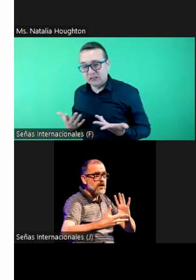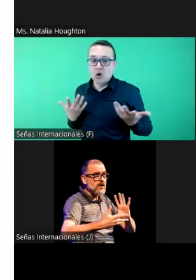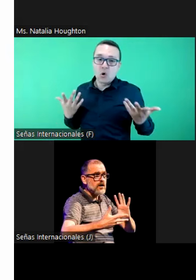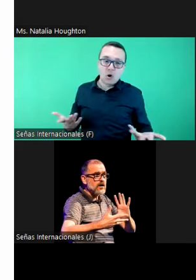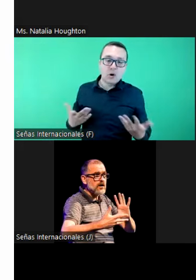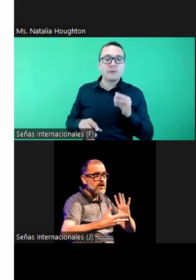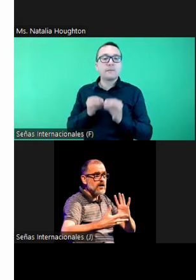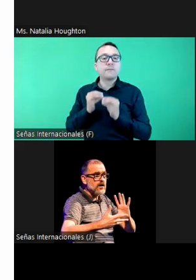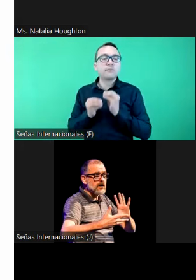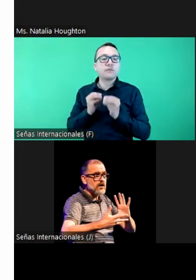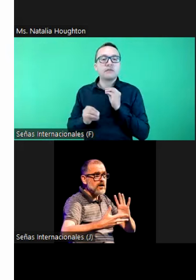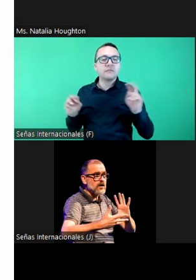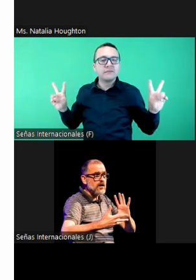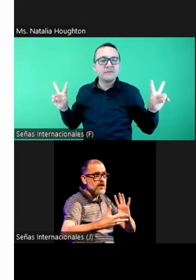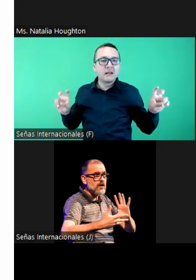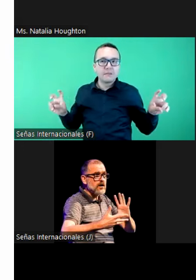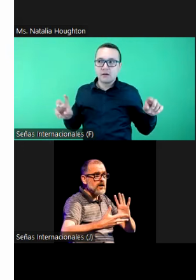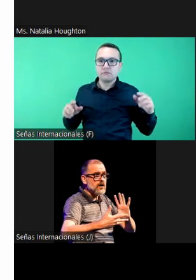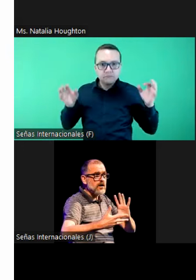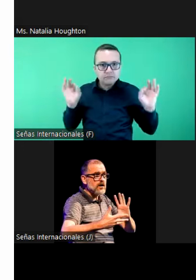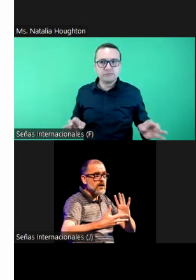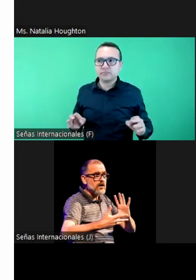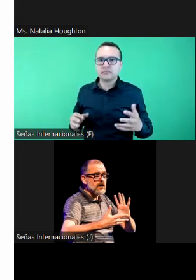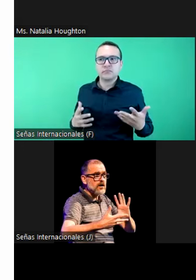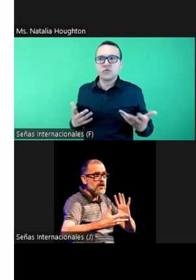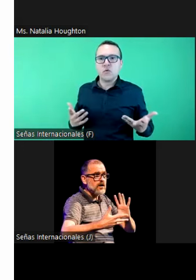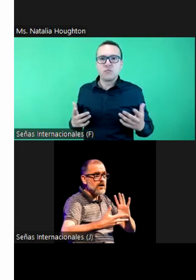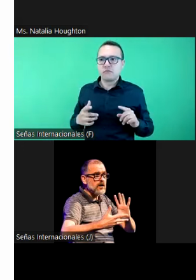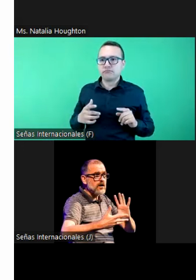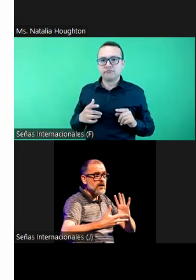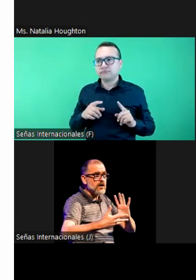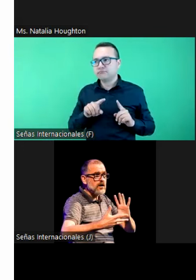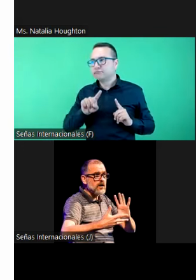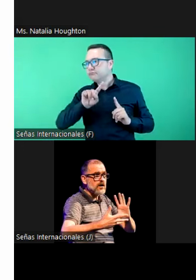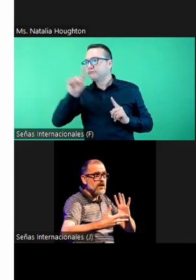that had to do with access, barriers that had to do with access,